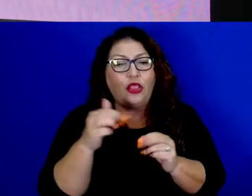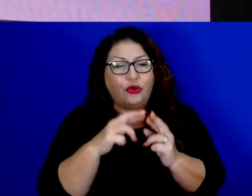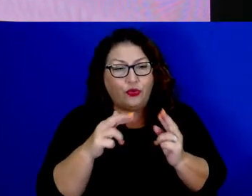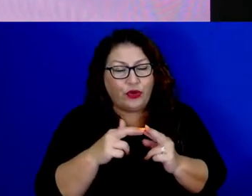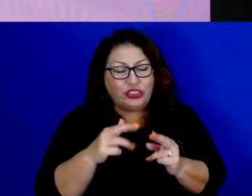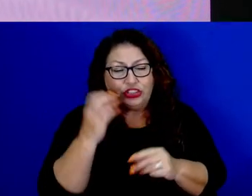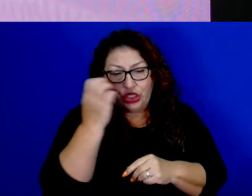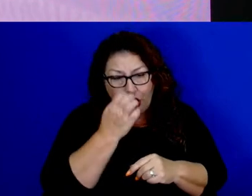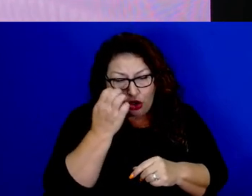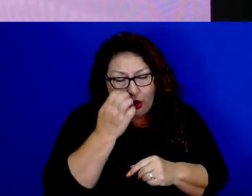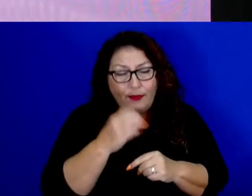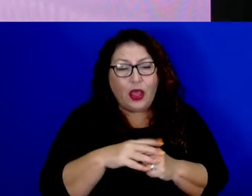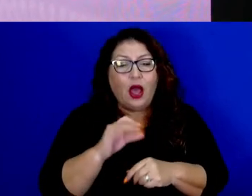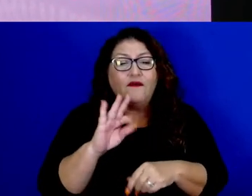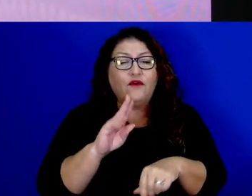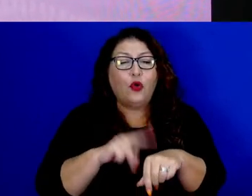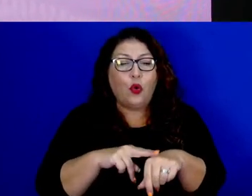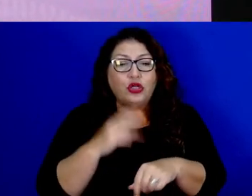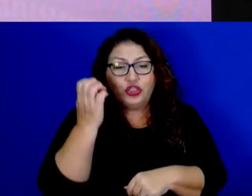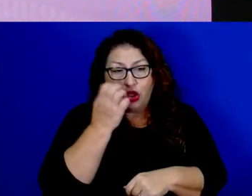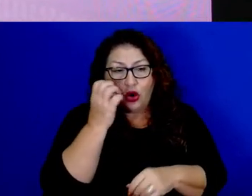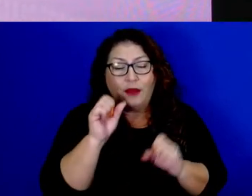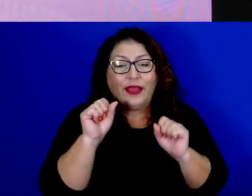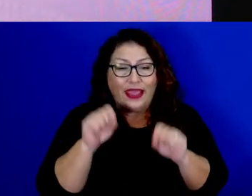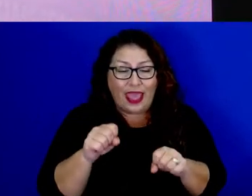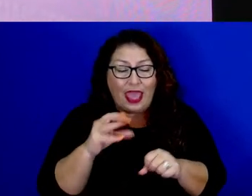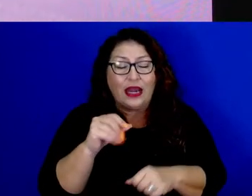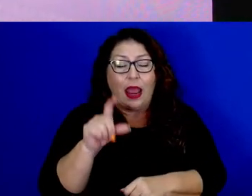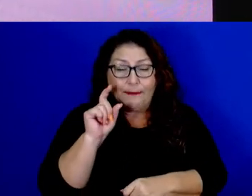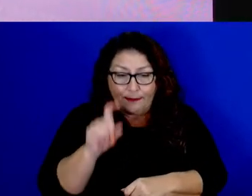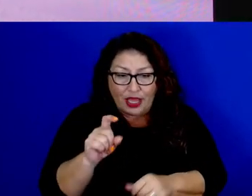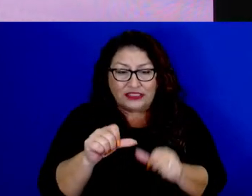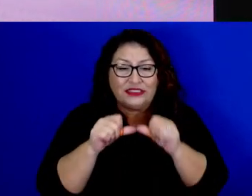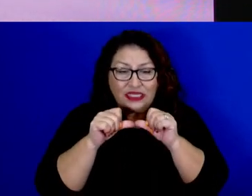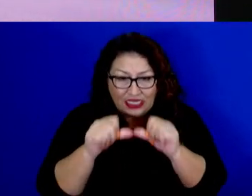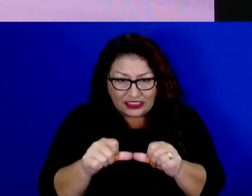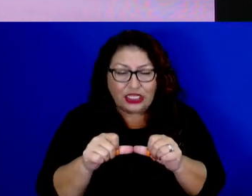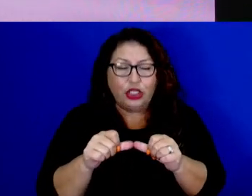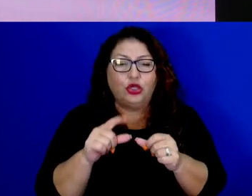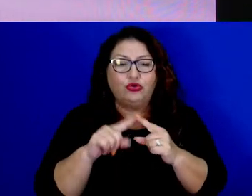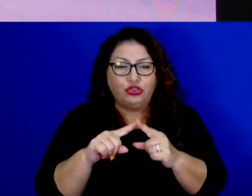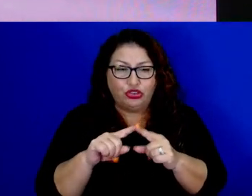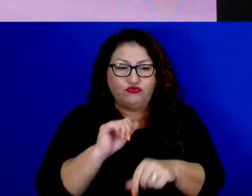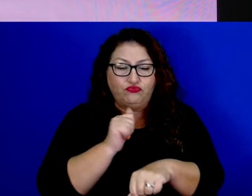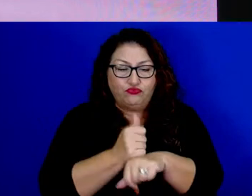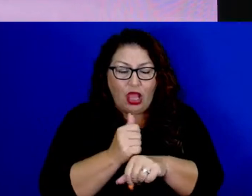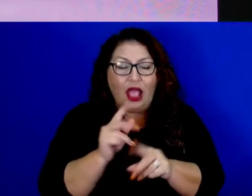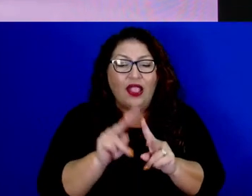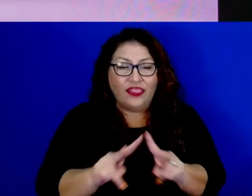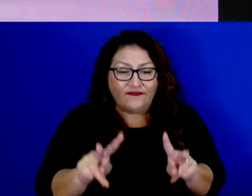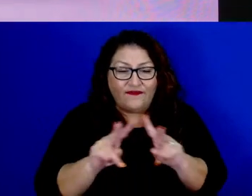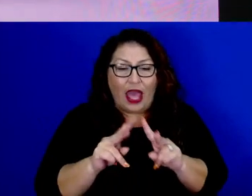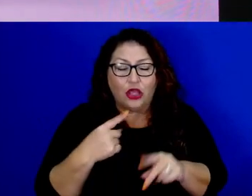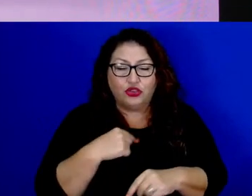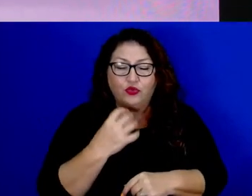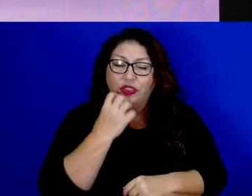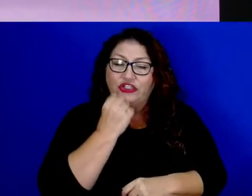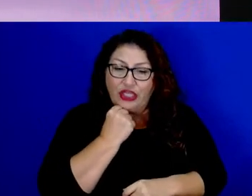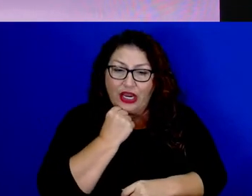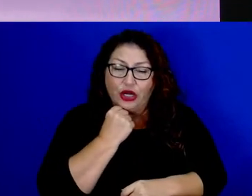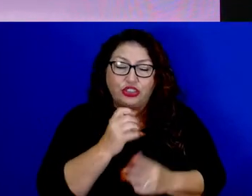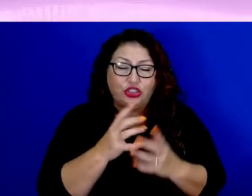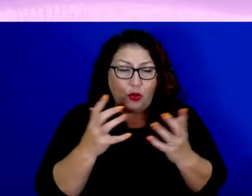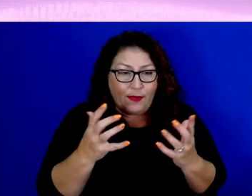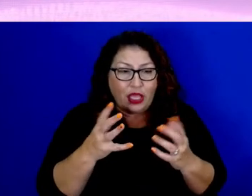Europe can and must continue to uphold the values that we cherish so much and to promote